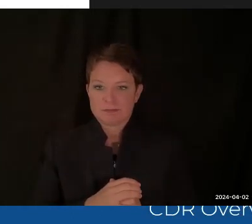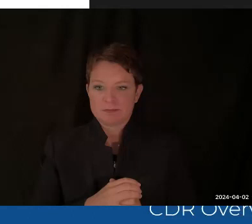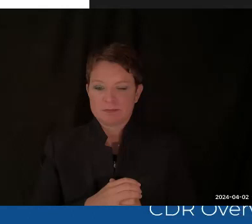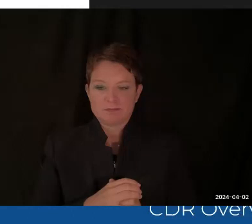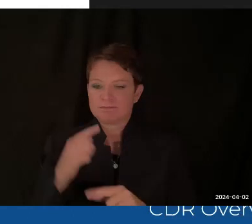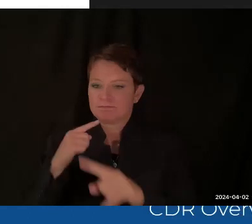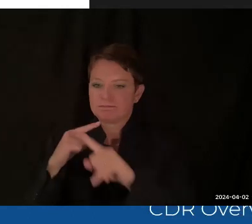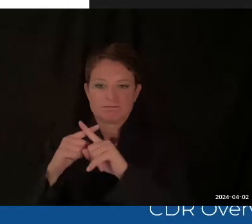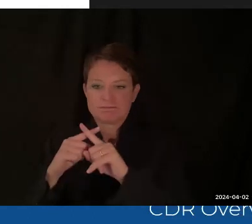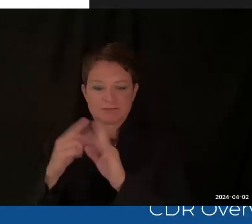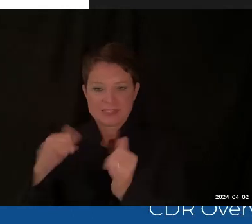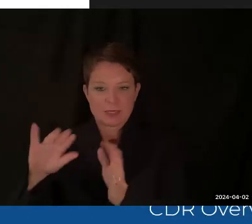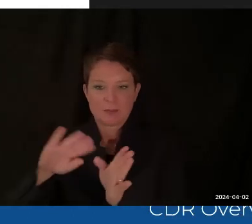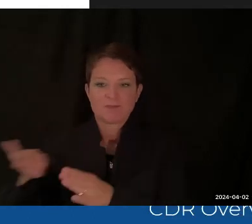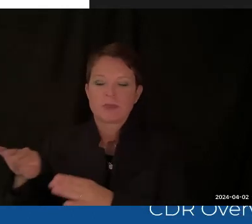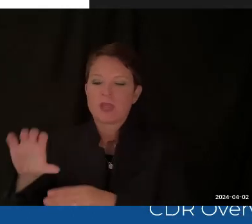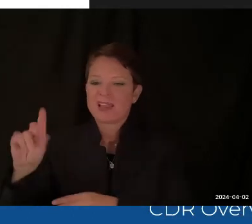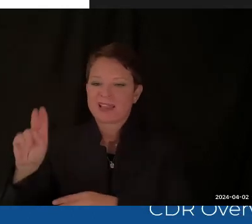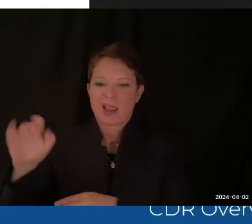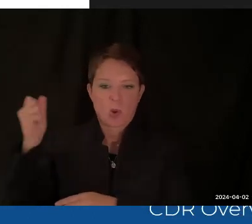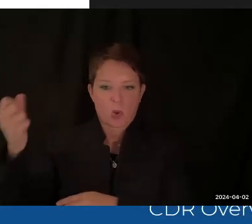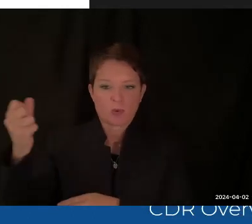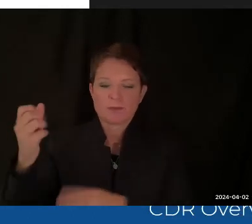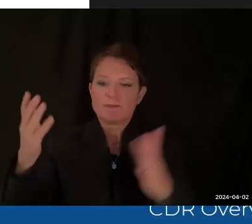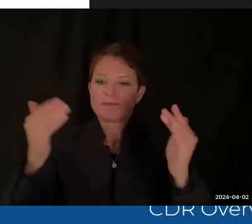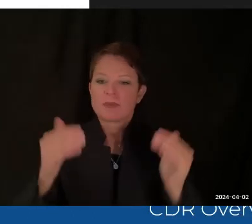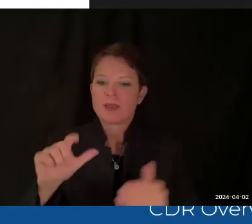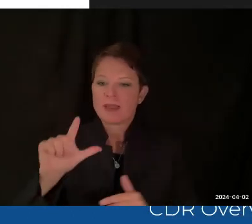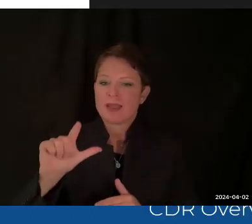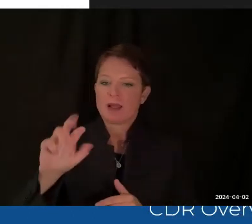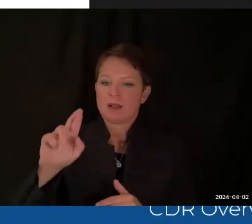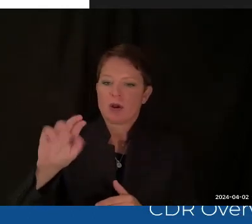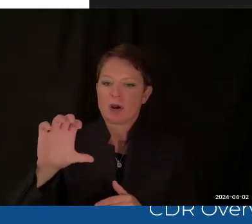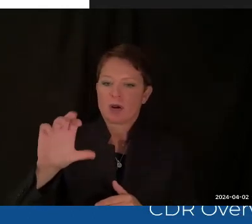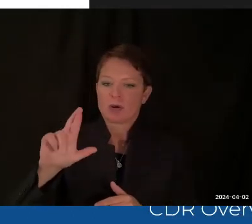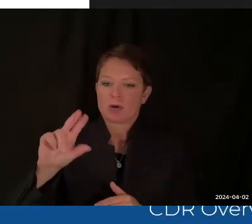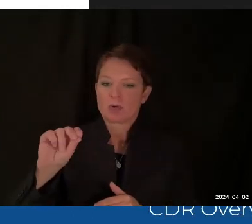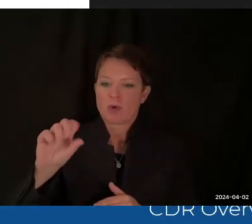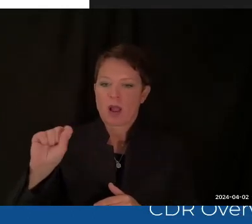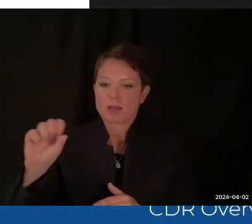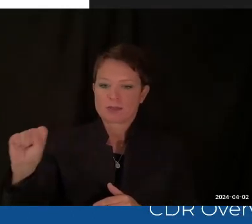No, still not seeing it. We'll come back to Carol. We'll go to LR Cross.